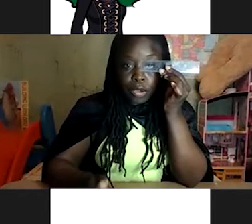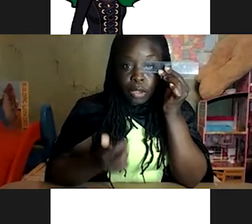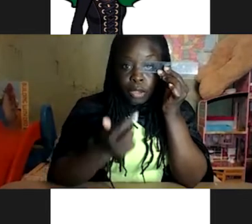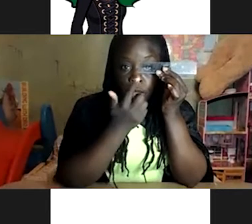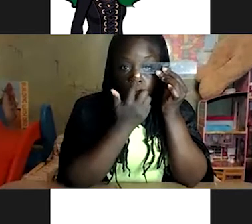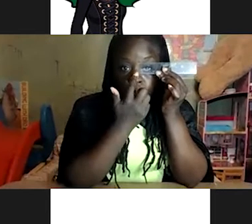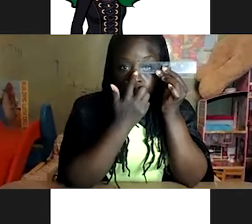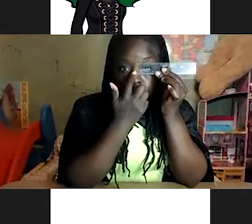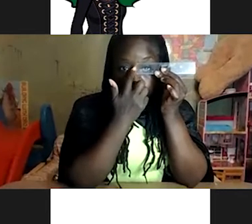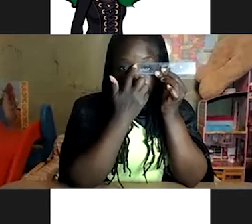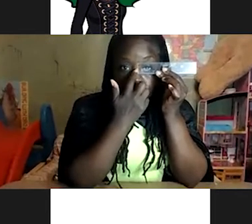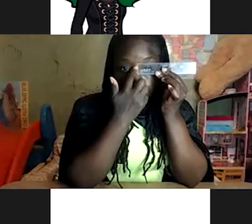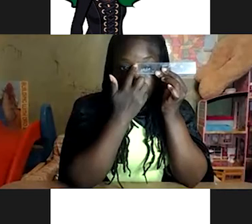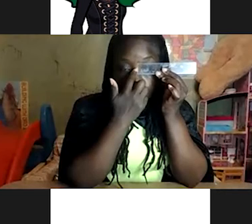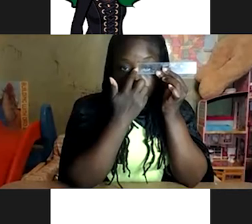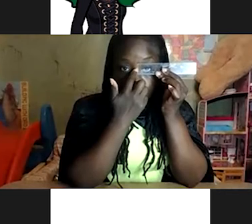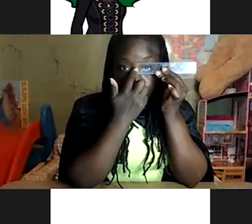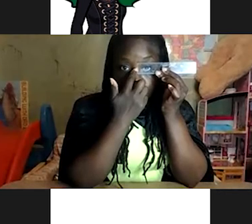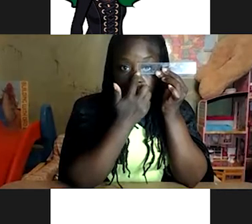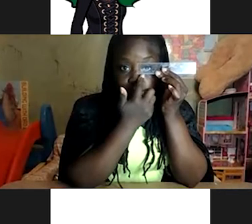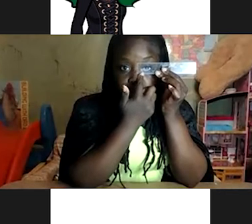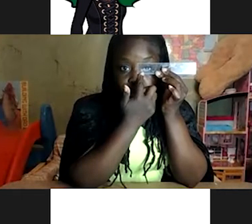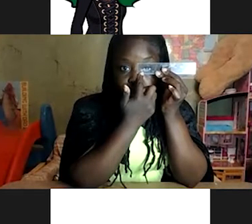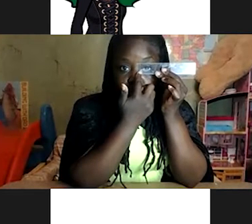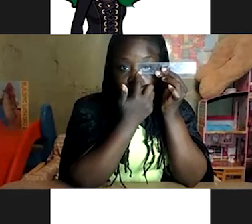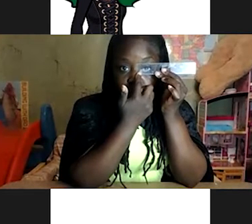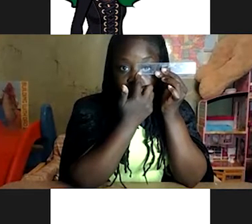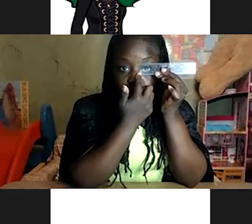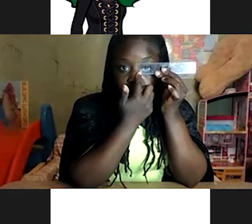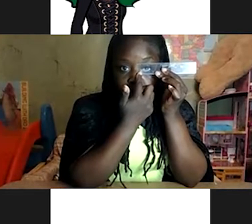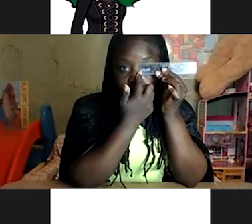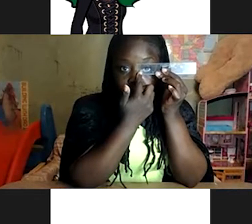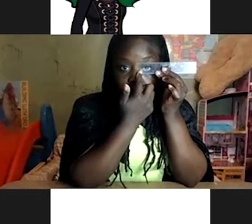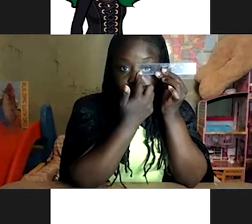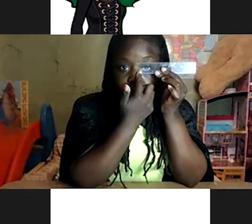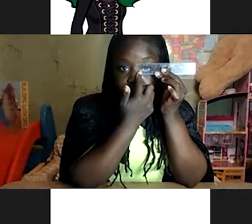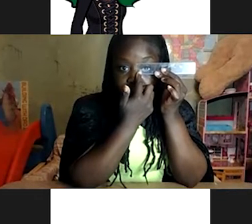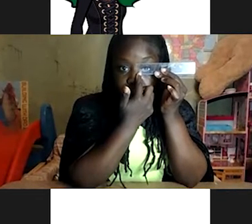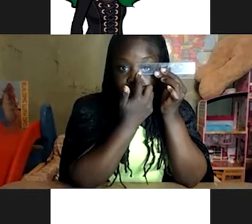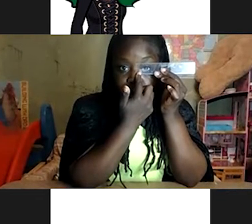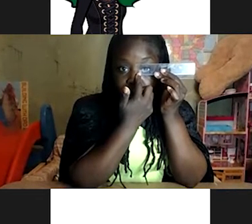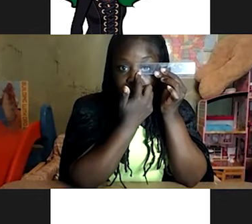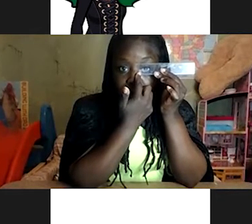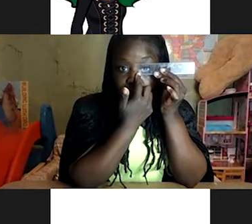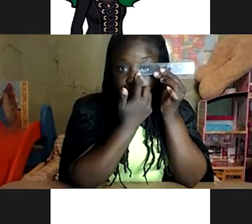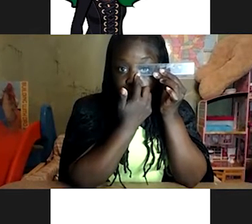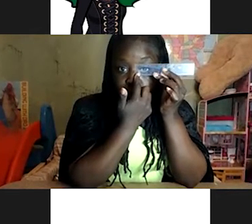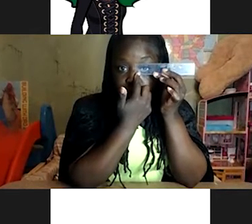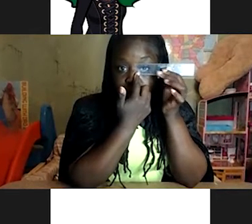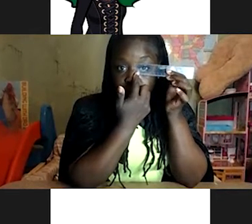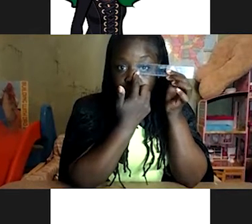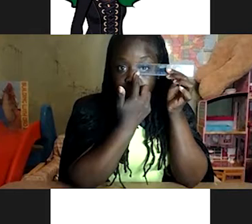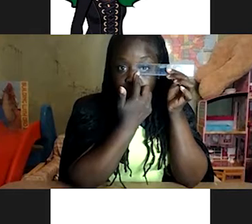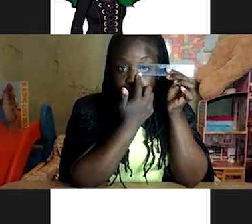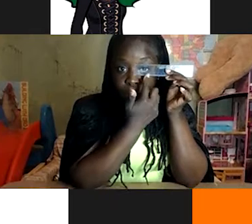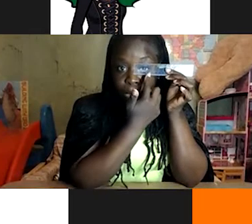measure from the middle of my nose to the beginning of my eye in the corner